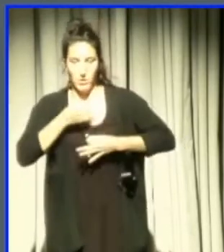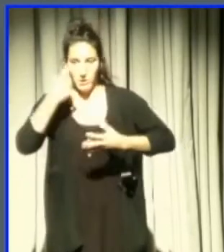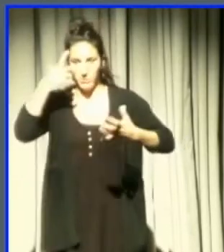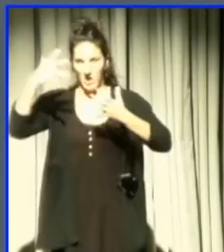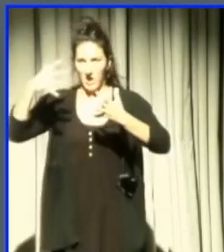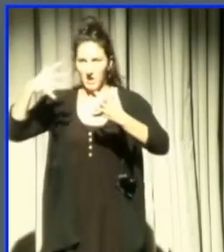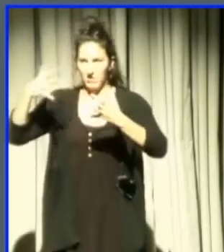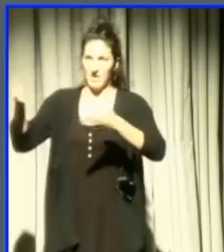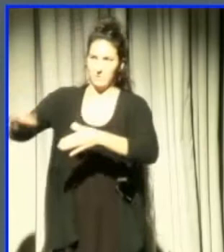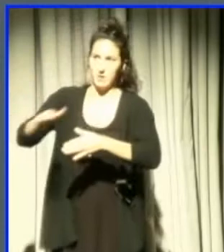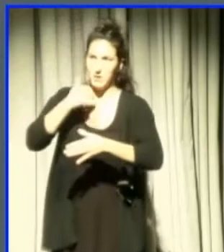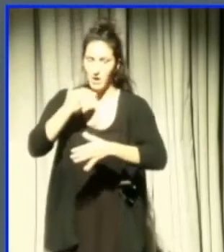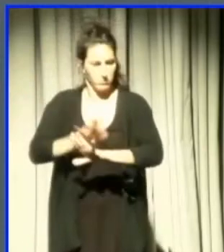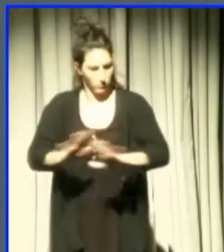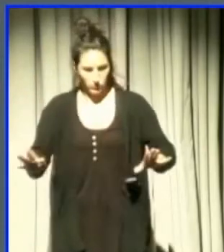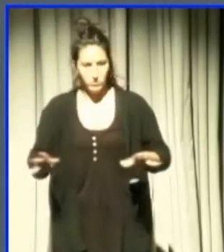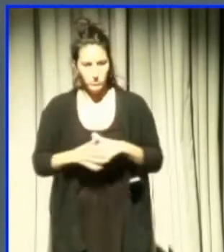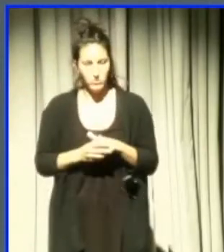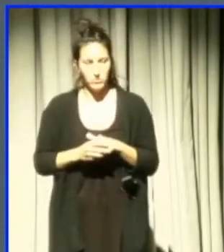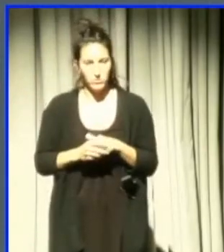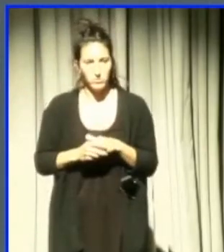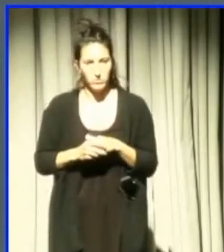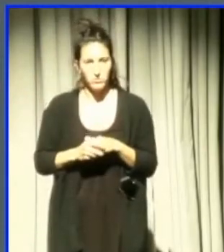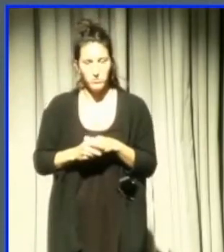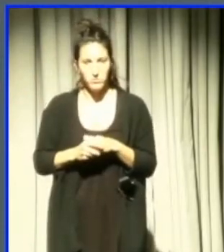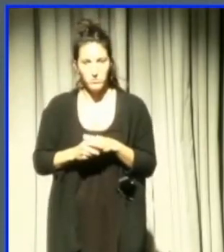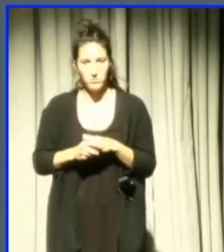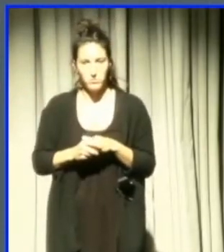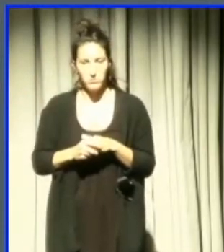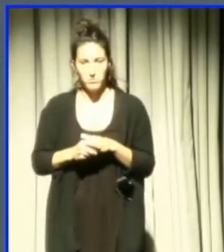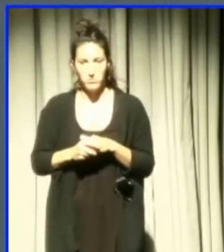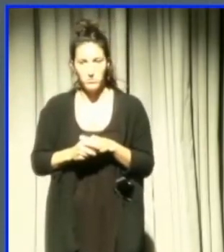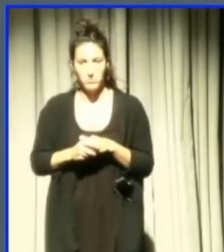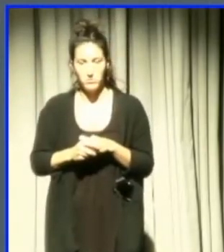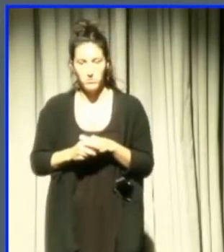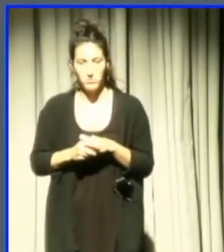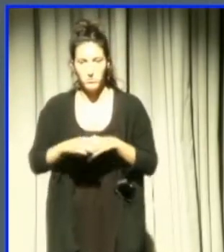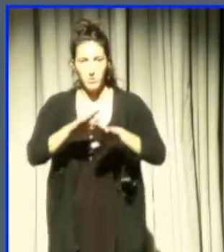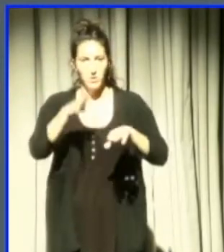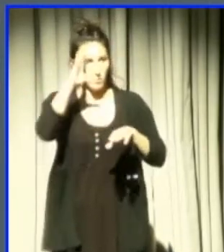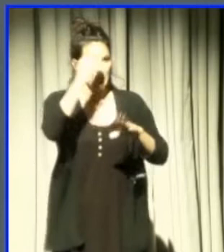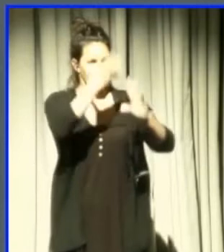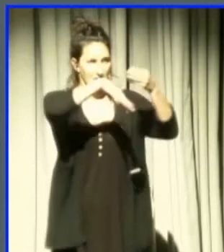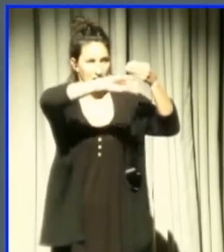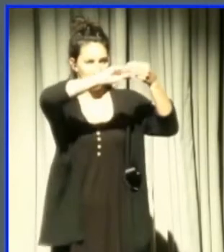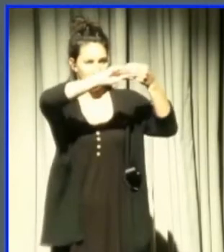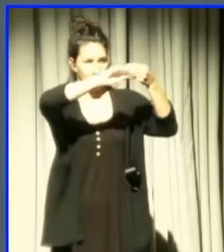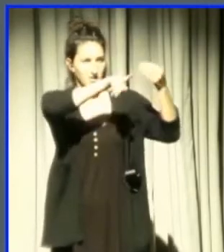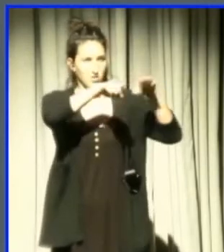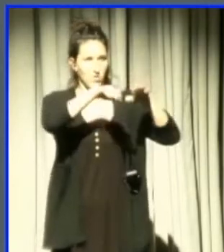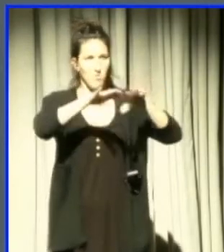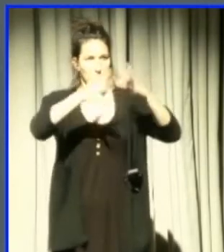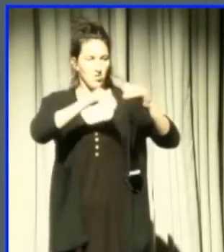brings homogeneity in our world. But AI can be indeed part of the solution. This is what